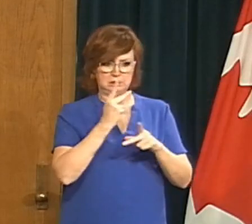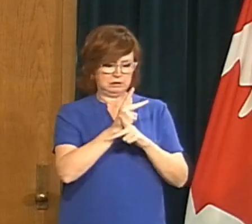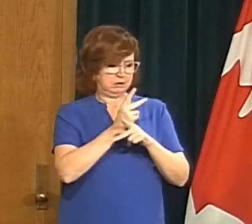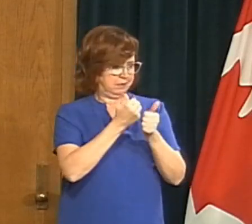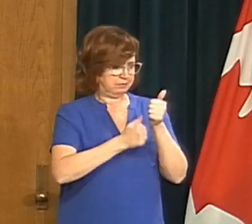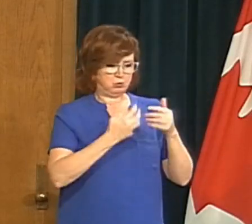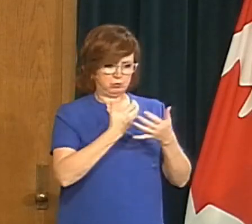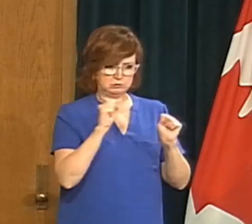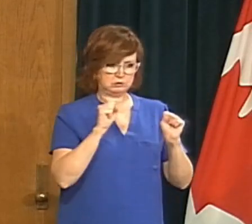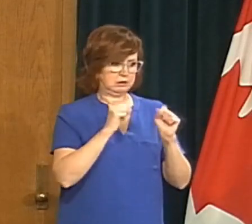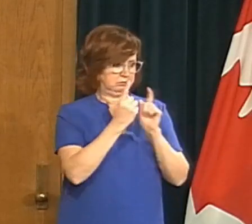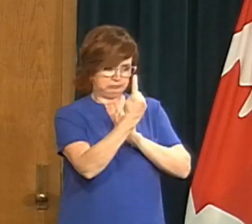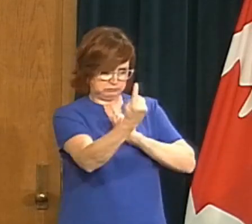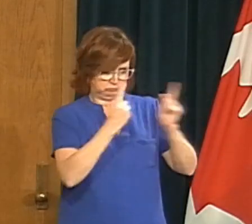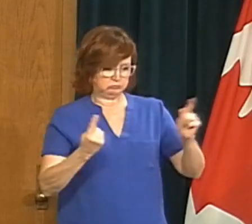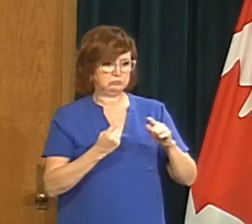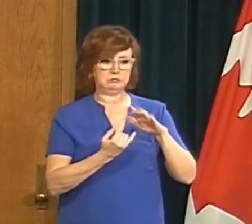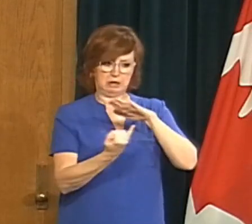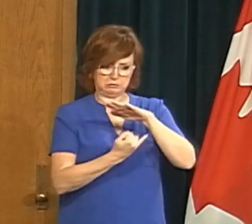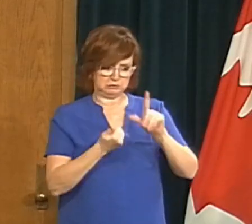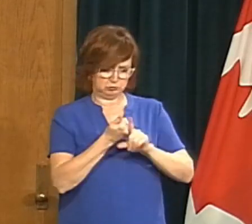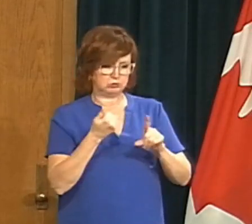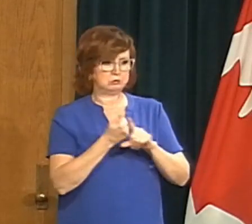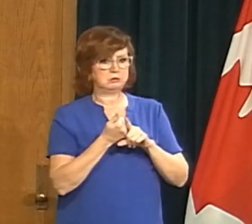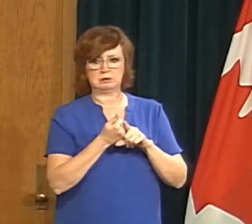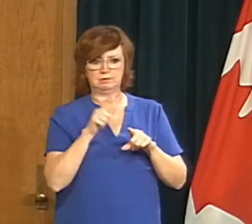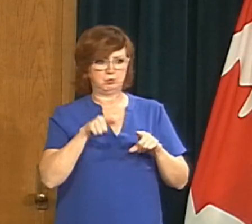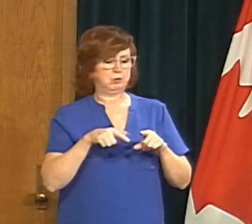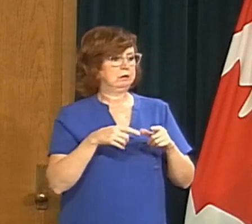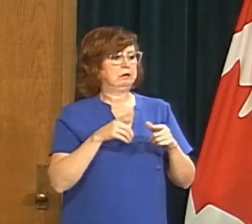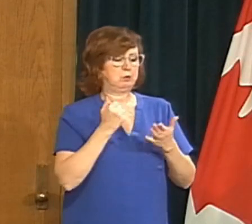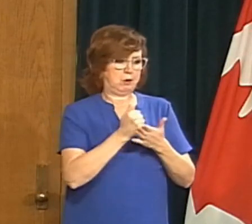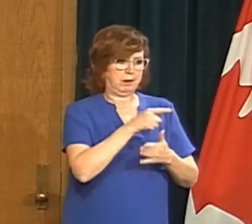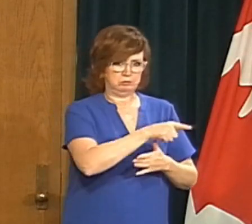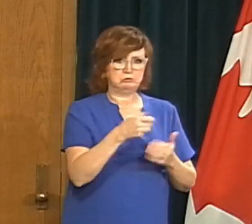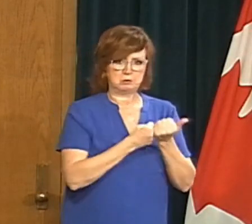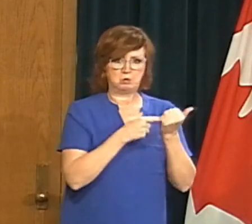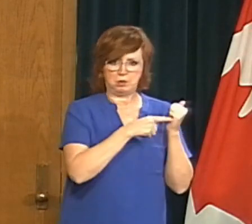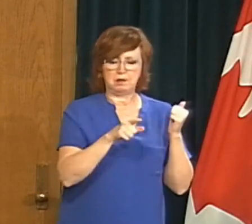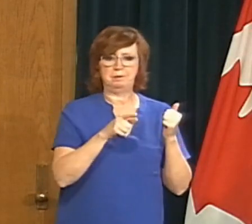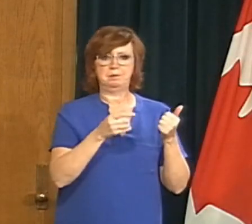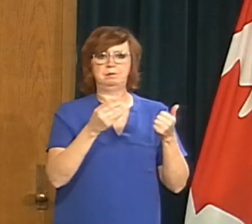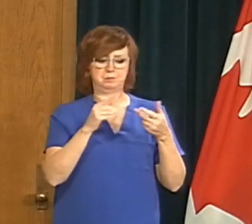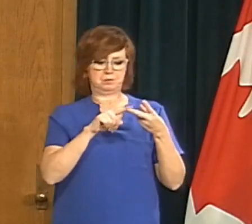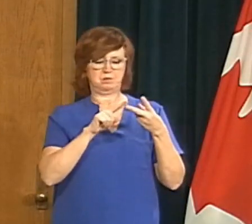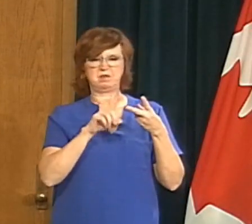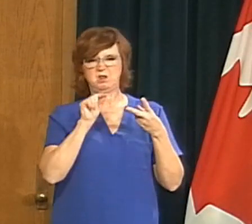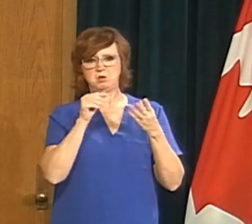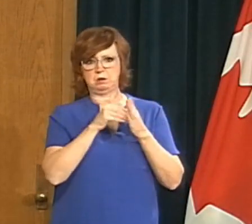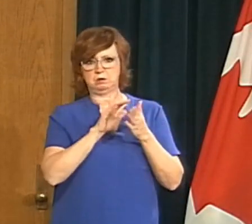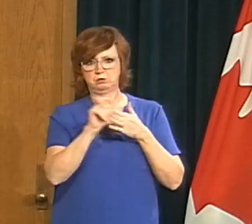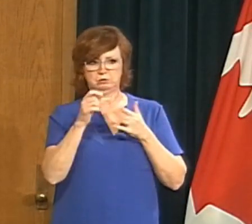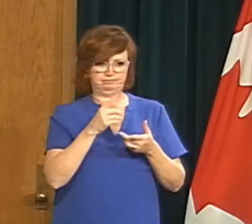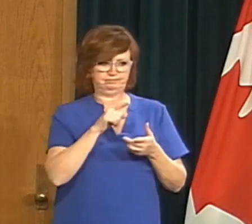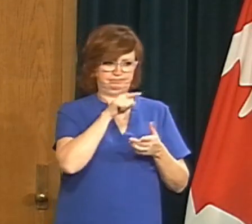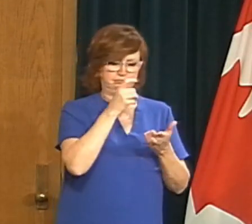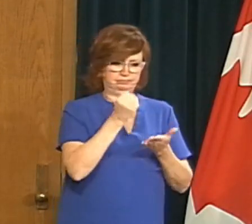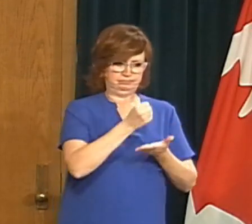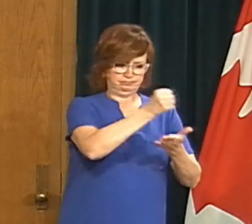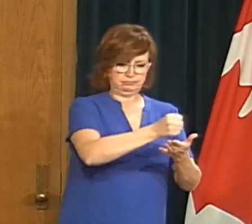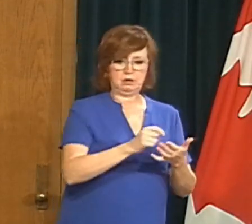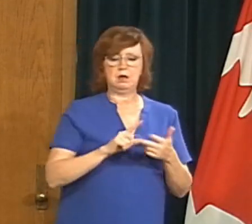physical distancing and self-isolation when required. Our government is also recognizing the hardships faced by